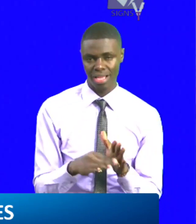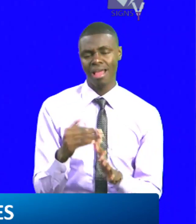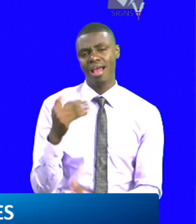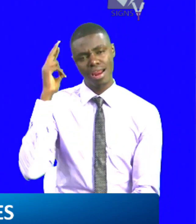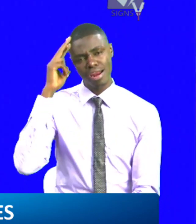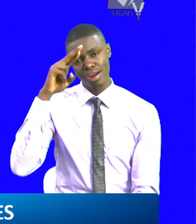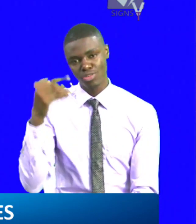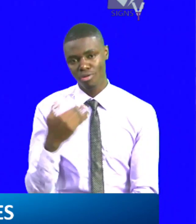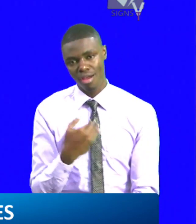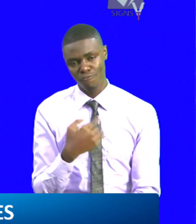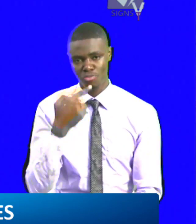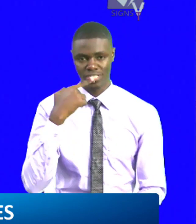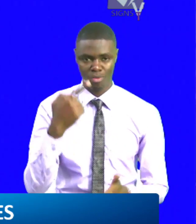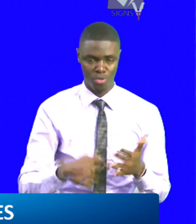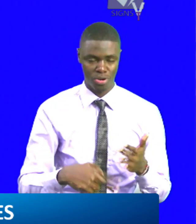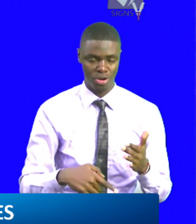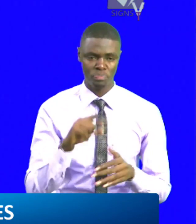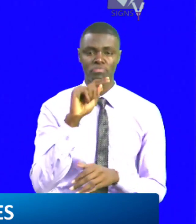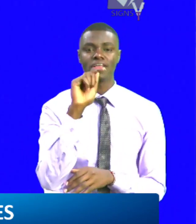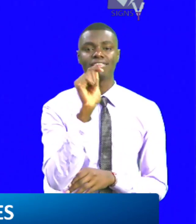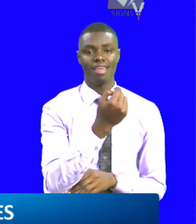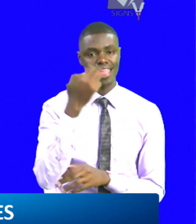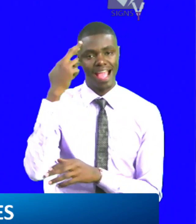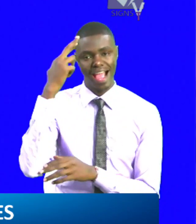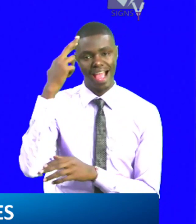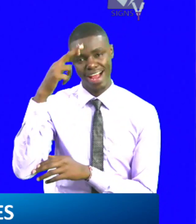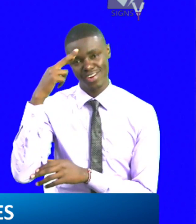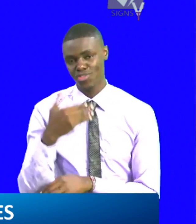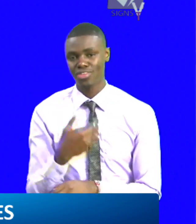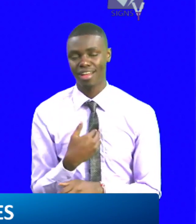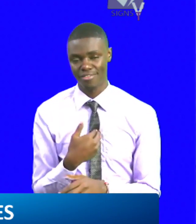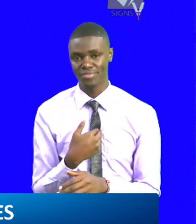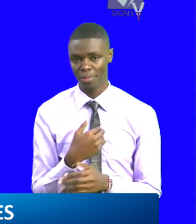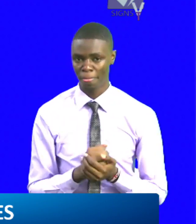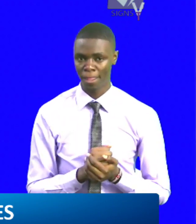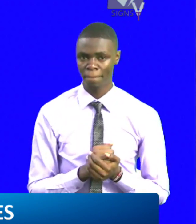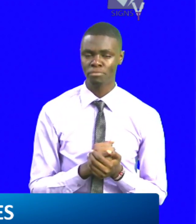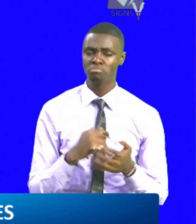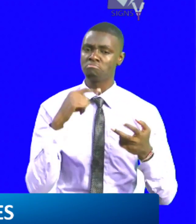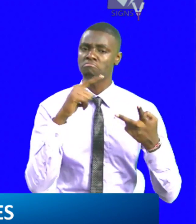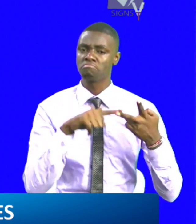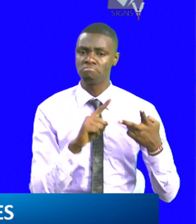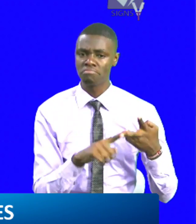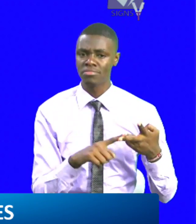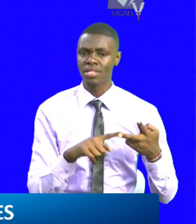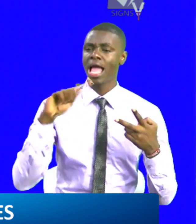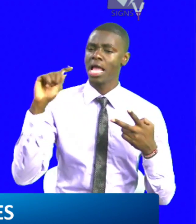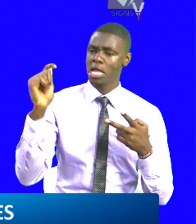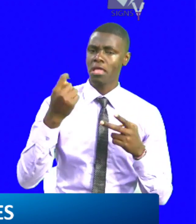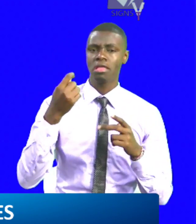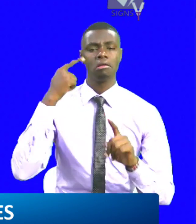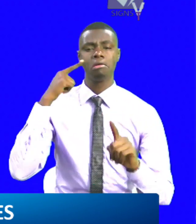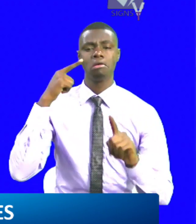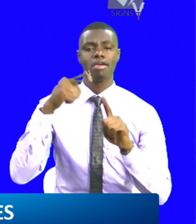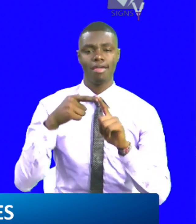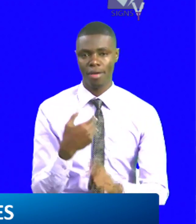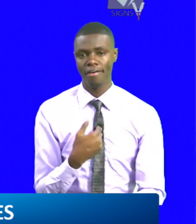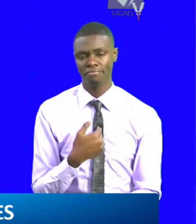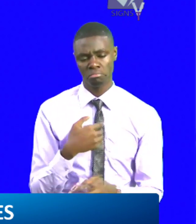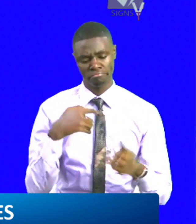wanataka ugomvi kwa sababu ya ugomvi. Tunafanya kila kitu, tunafanya na sababu. Tumesema